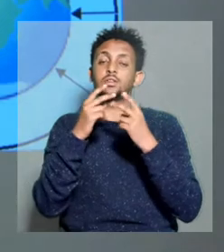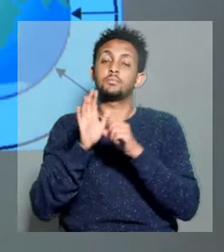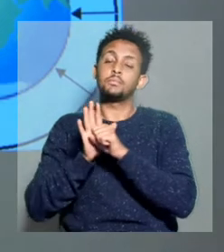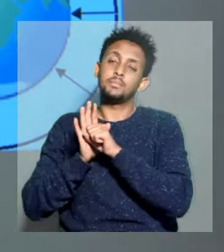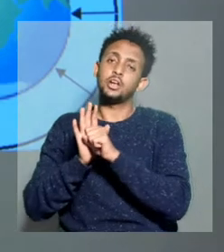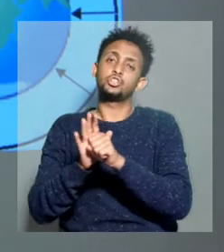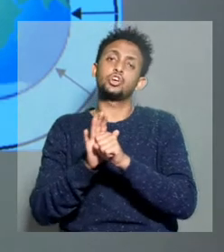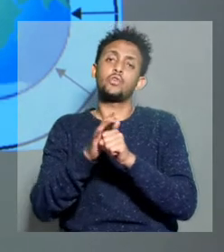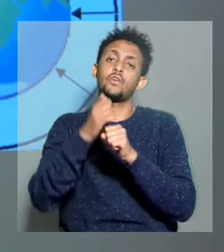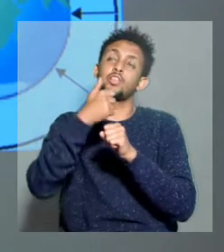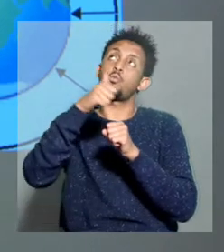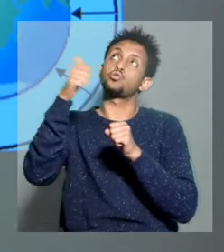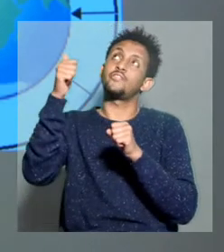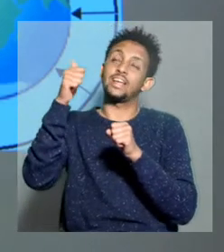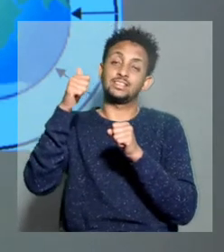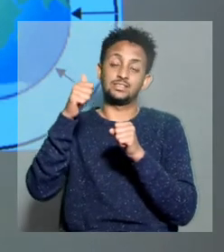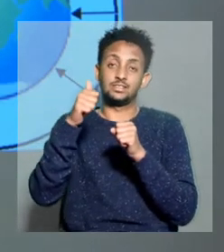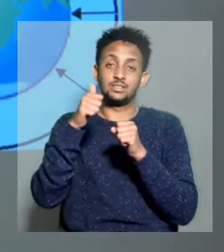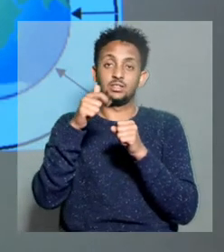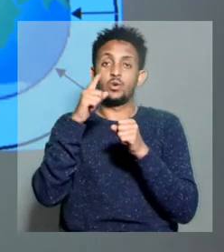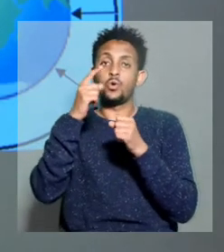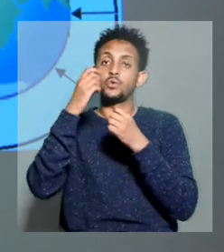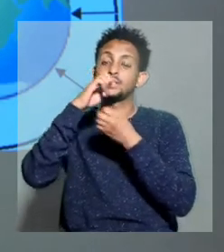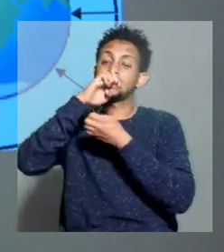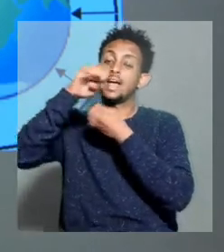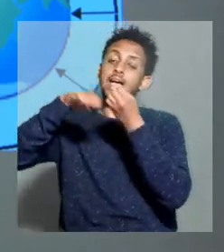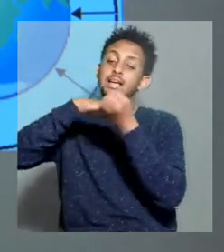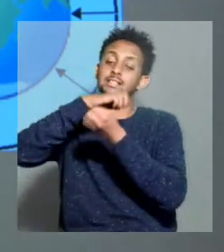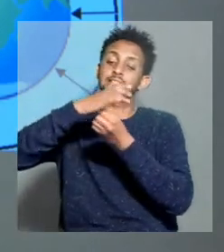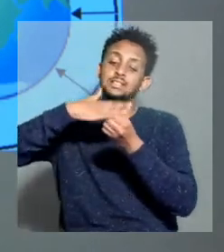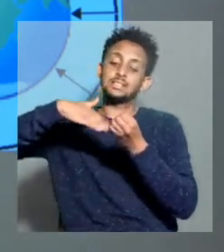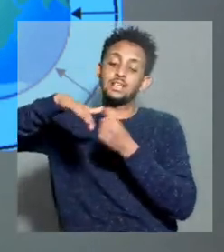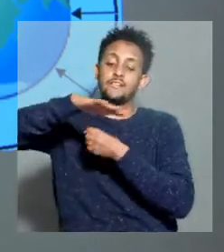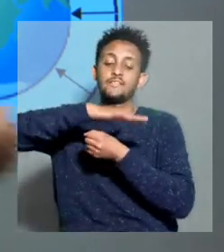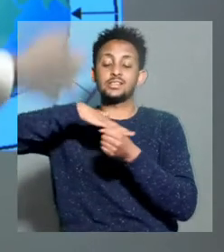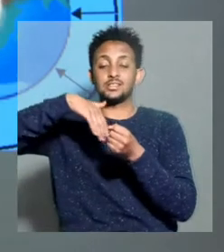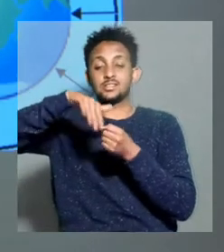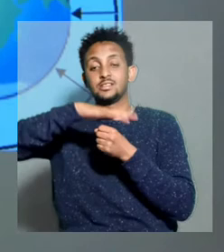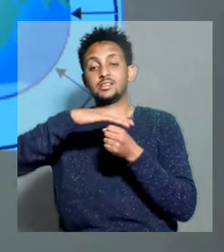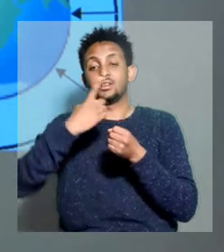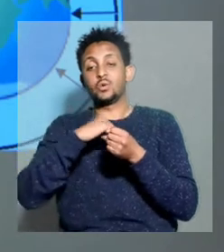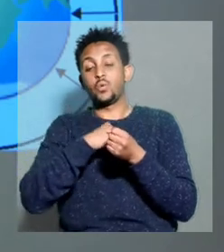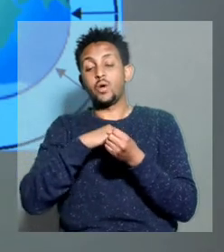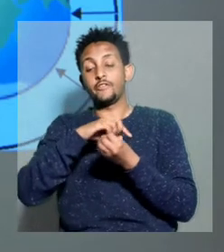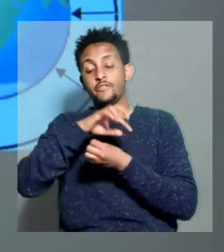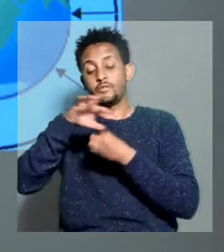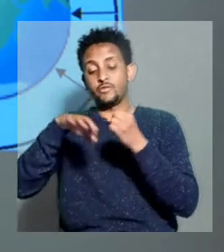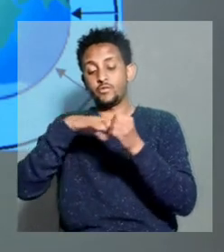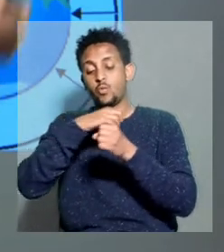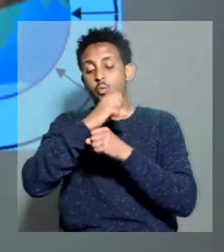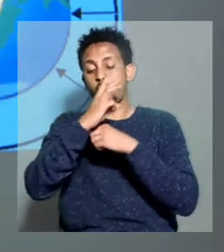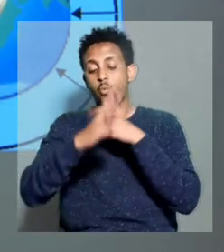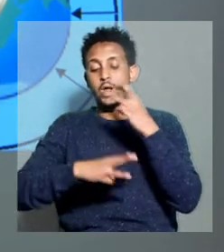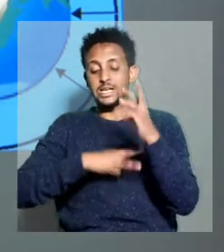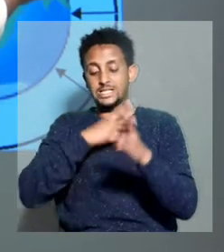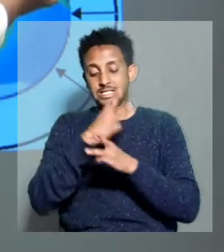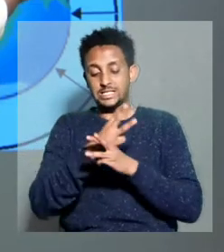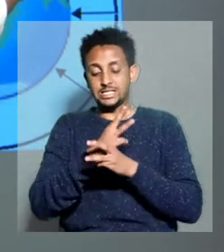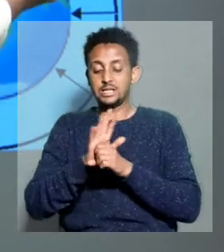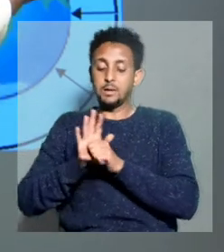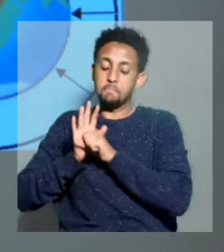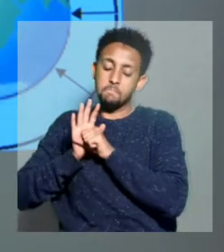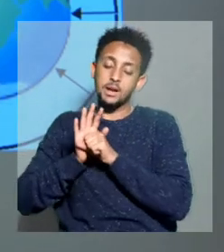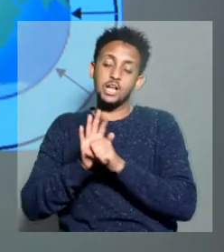of atmosphere on the Earth's surface. Here you have our precious world. There will be a